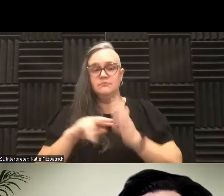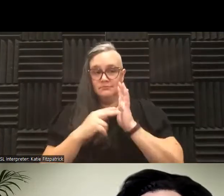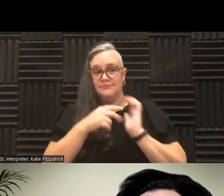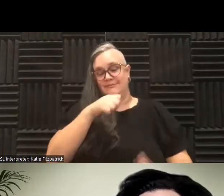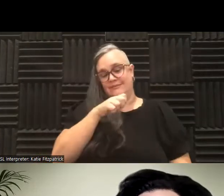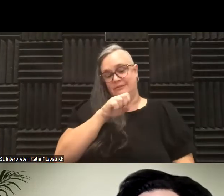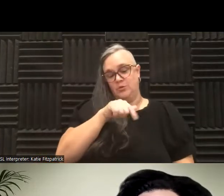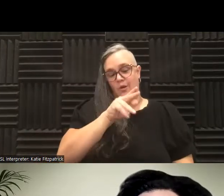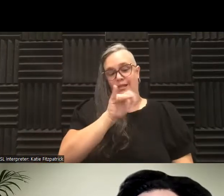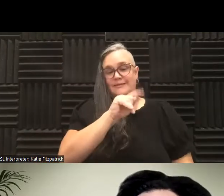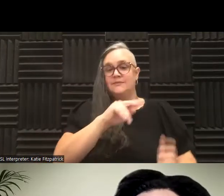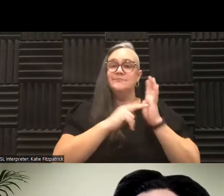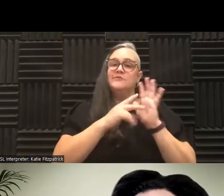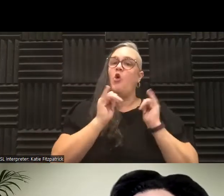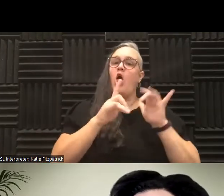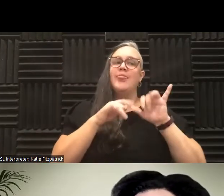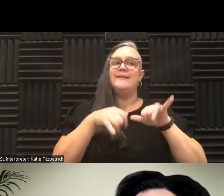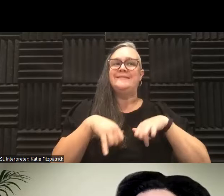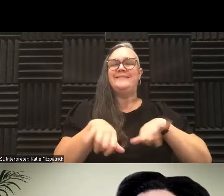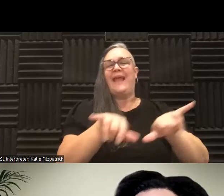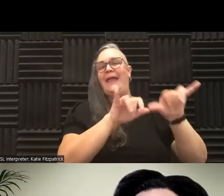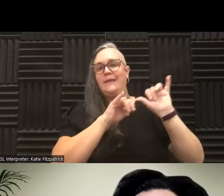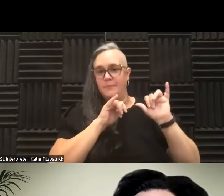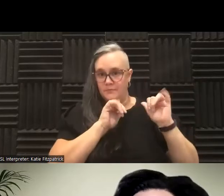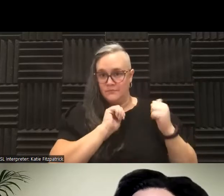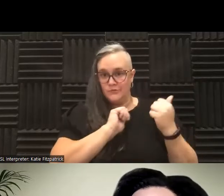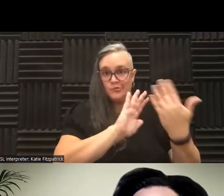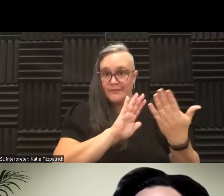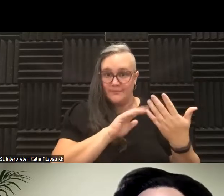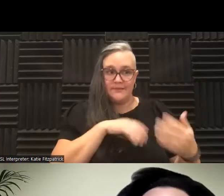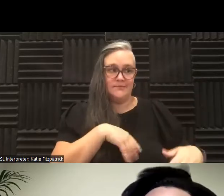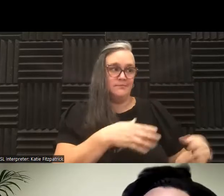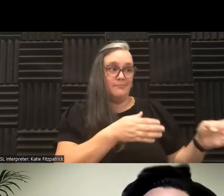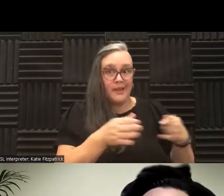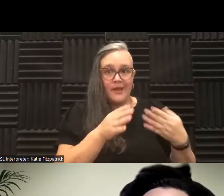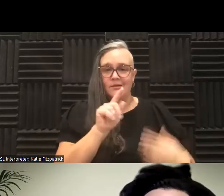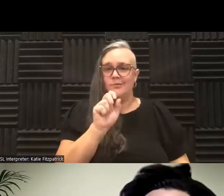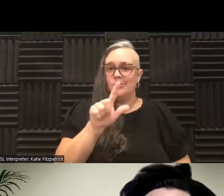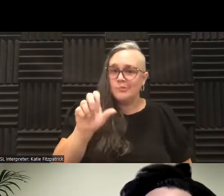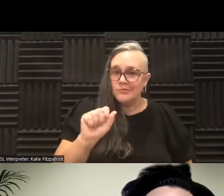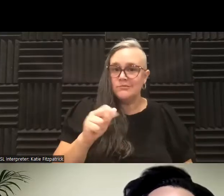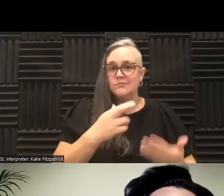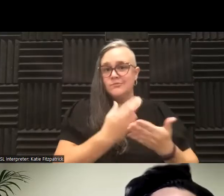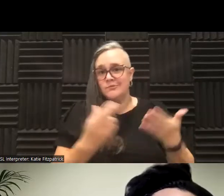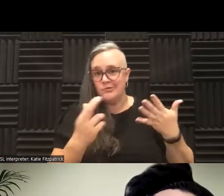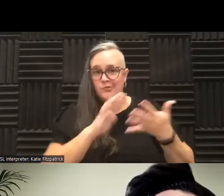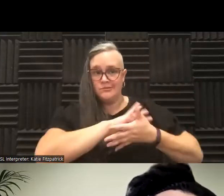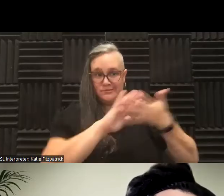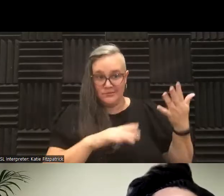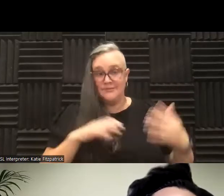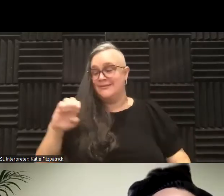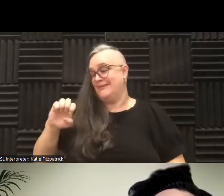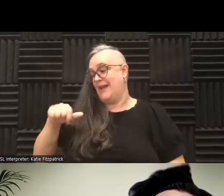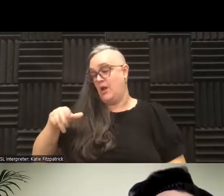gets the same treatment, plan, tools, resources, whereas